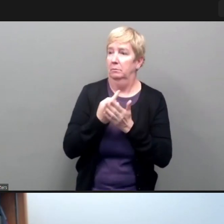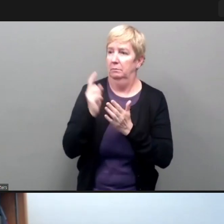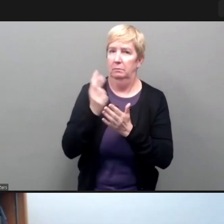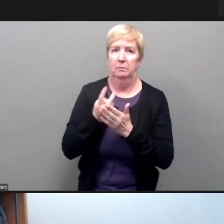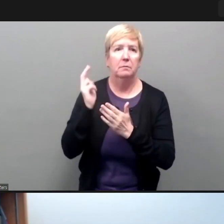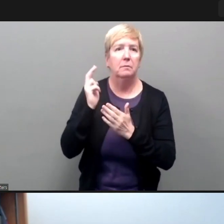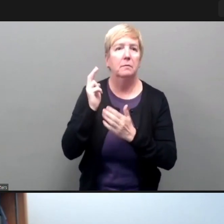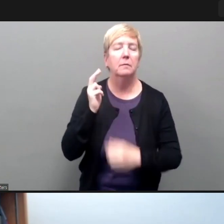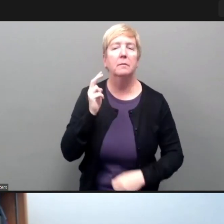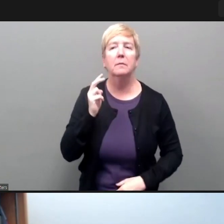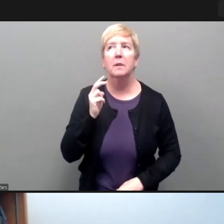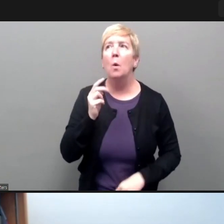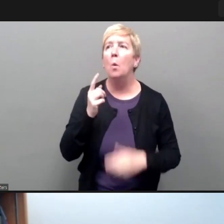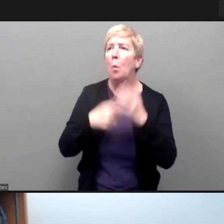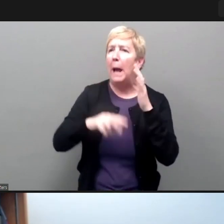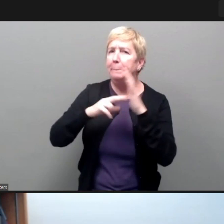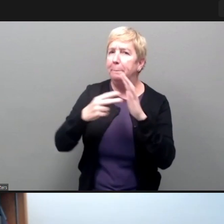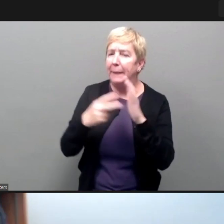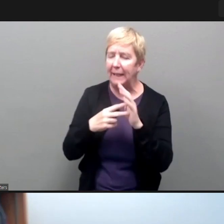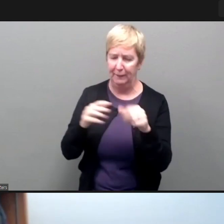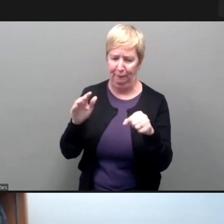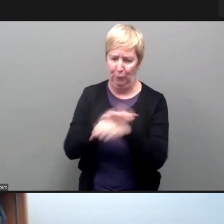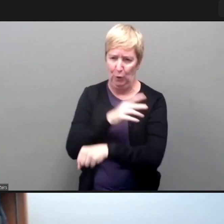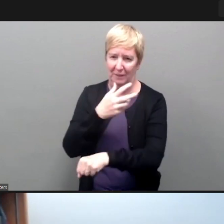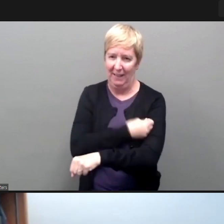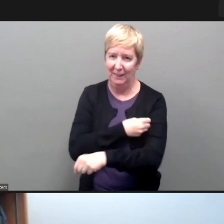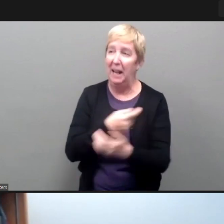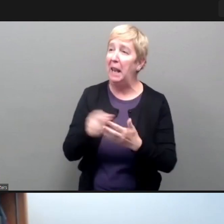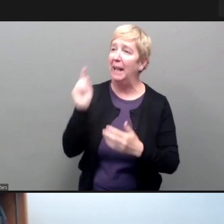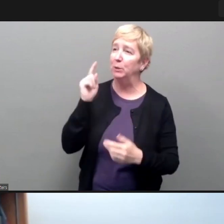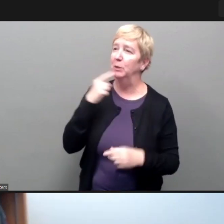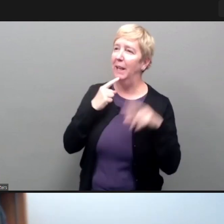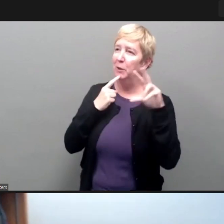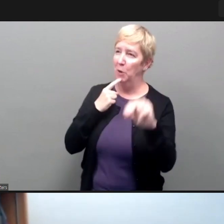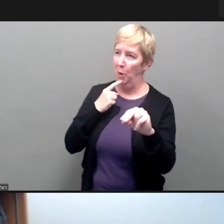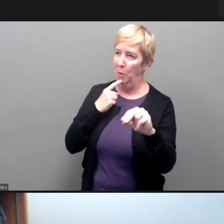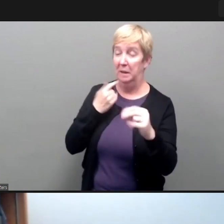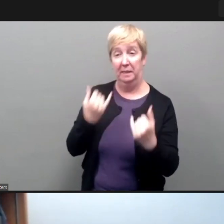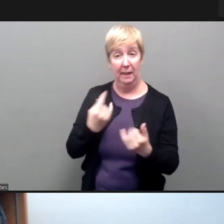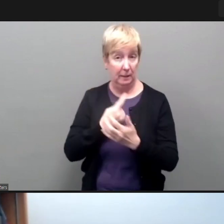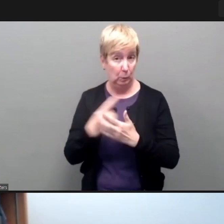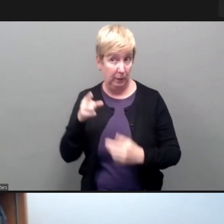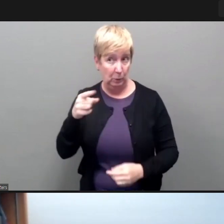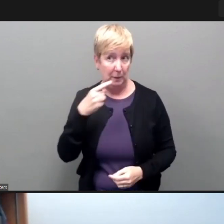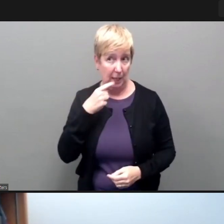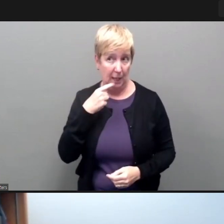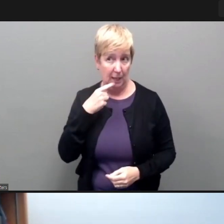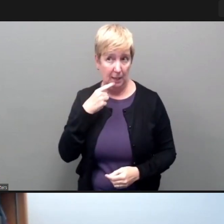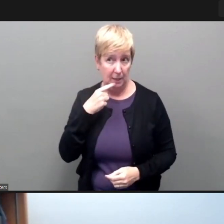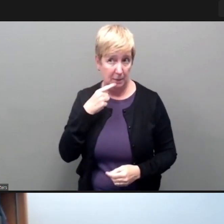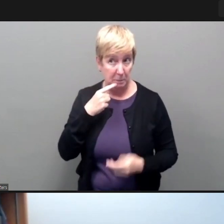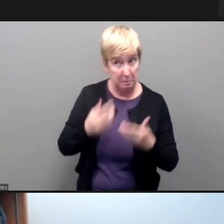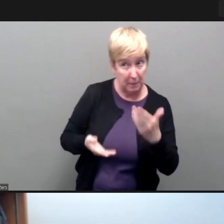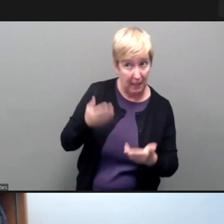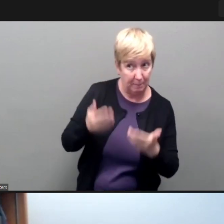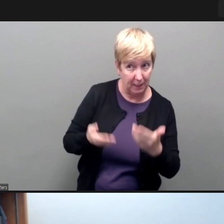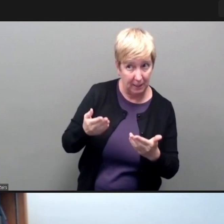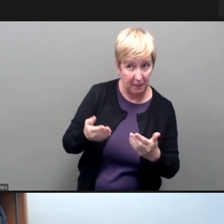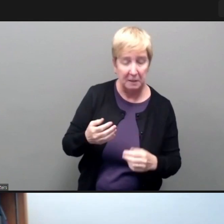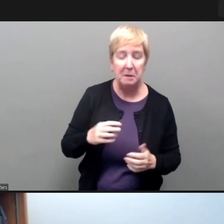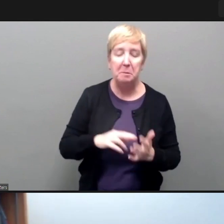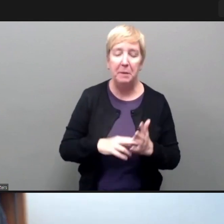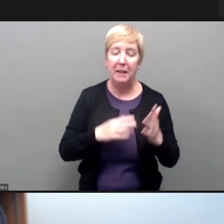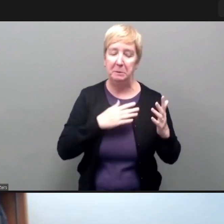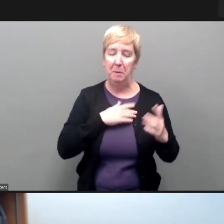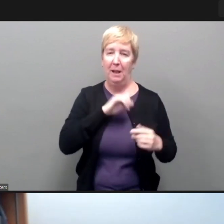fully vaccinated would change, and you said no, and now you're saying maybe, and so I don't have to ask that question as I was going to, but the